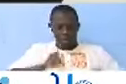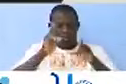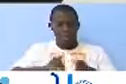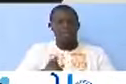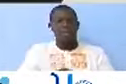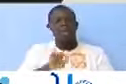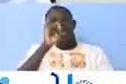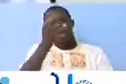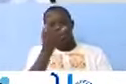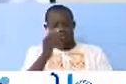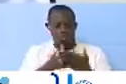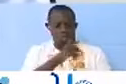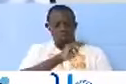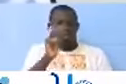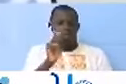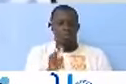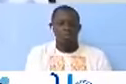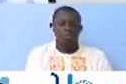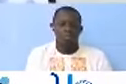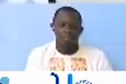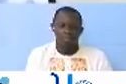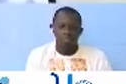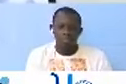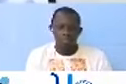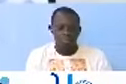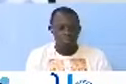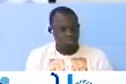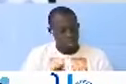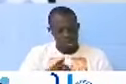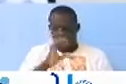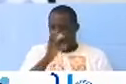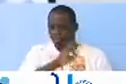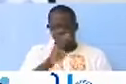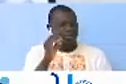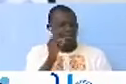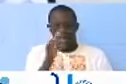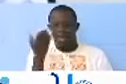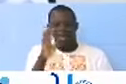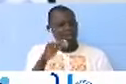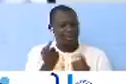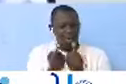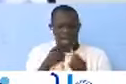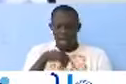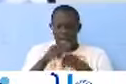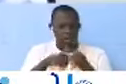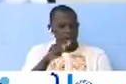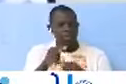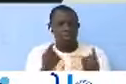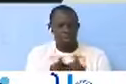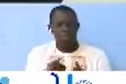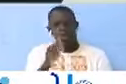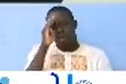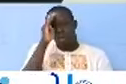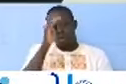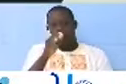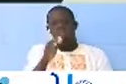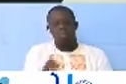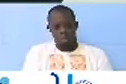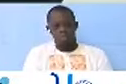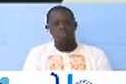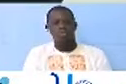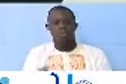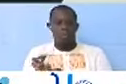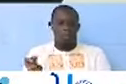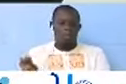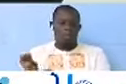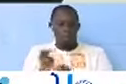was involved in that. Yes, he was. I cannot say anything about that. All right, thank you. Let's move on to the Solo Sanneh